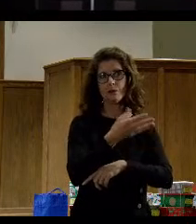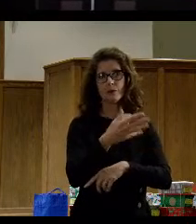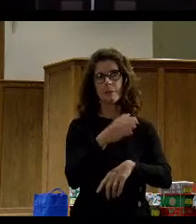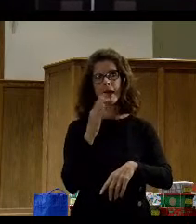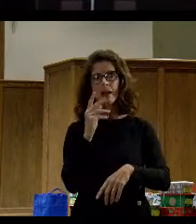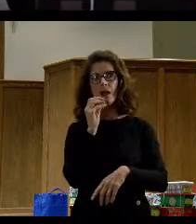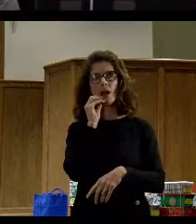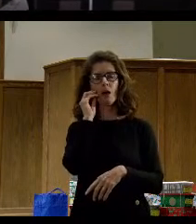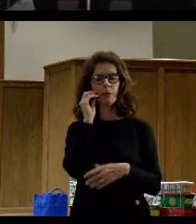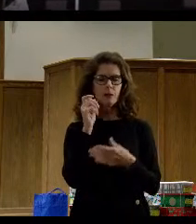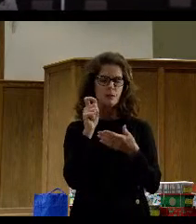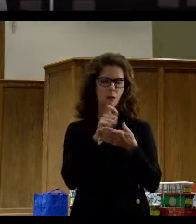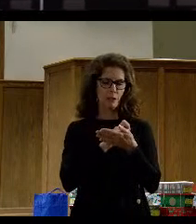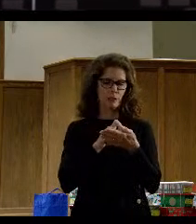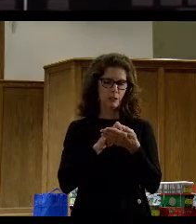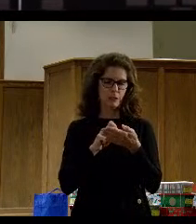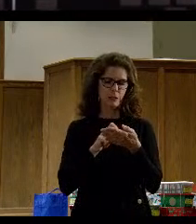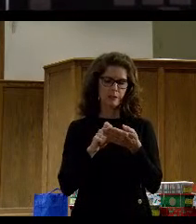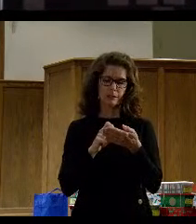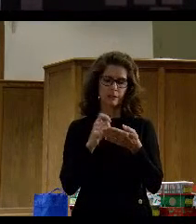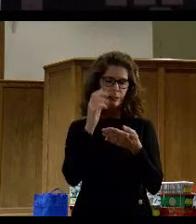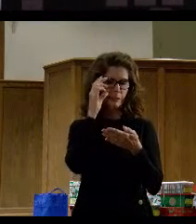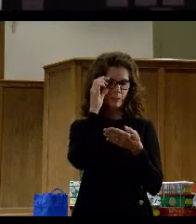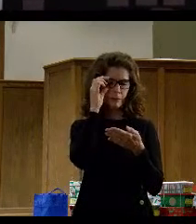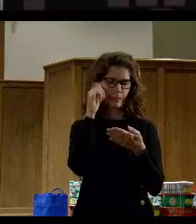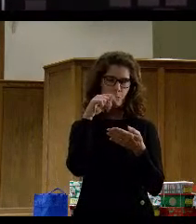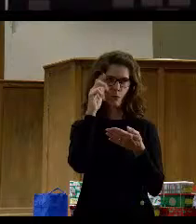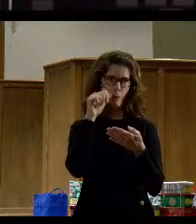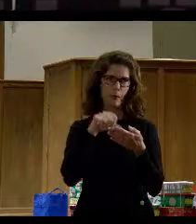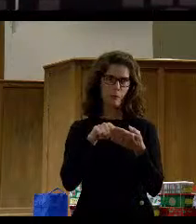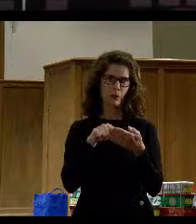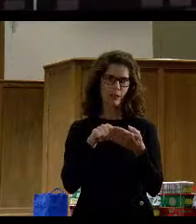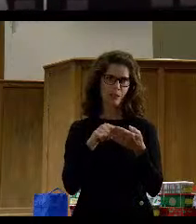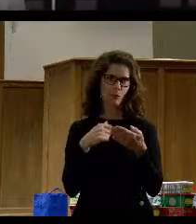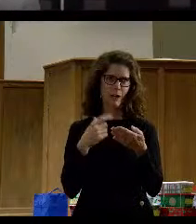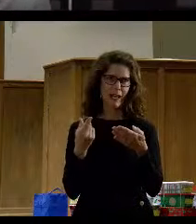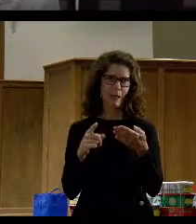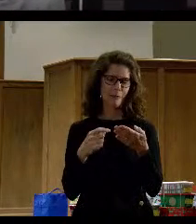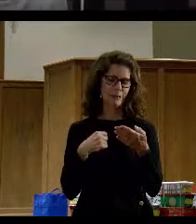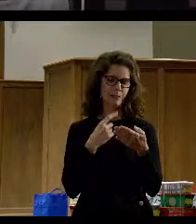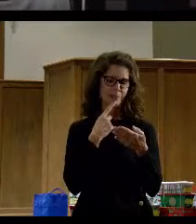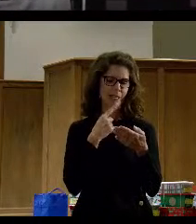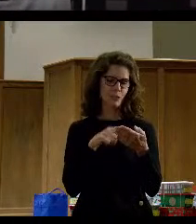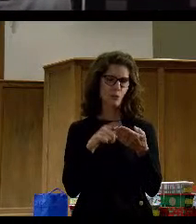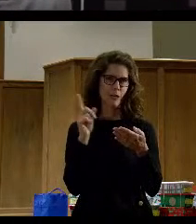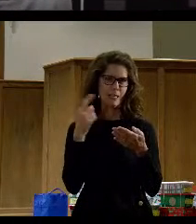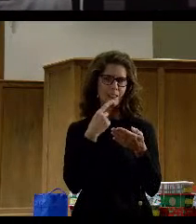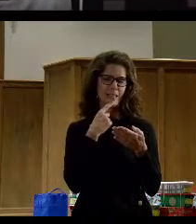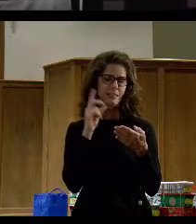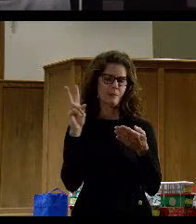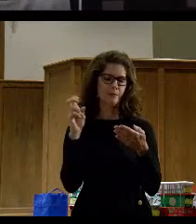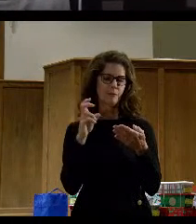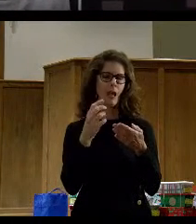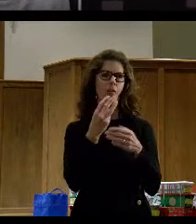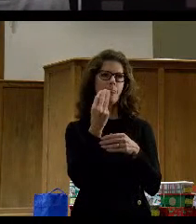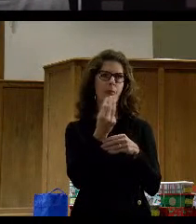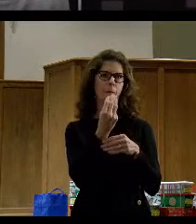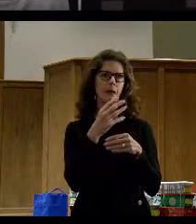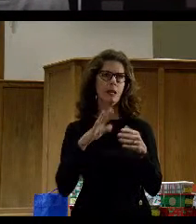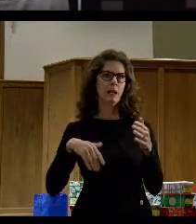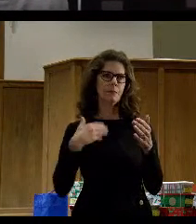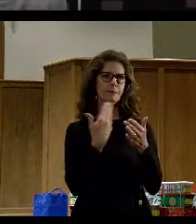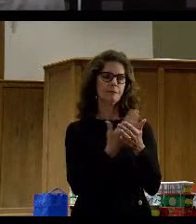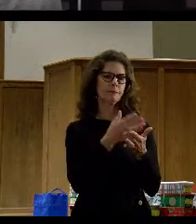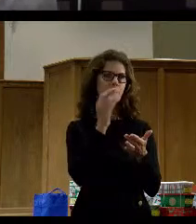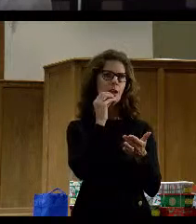this incident where he acted out in anger. And here's what Dr. King wrote. He said, "That Monday, I went home with a heavy heart,